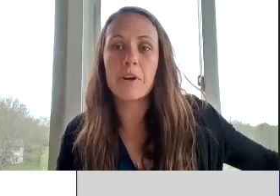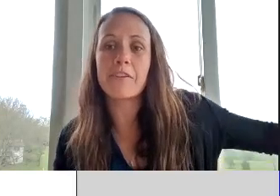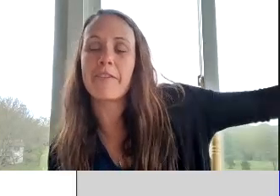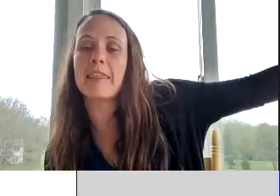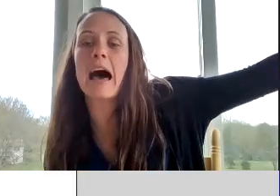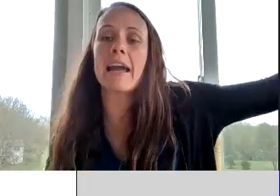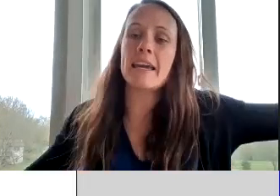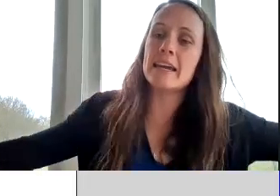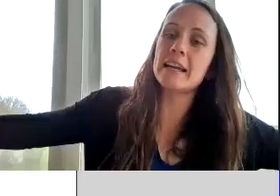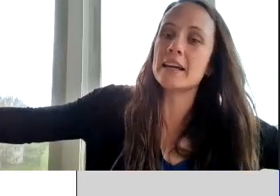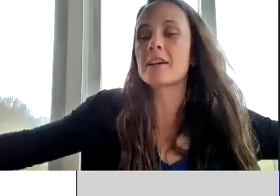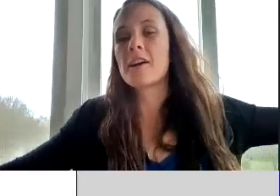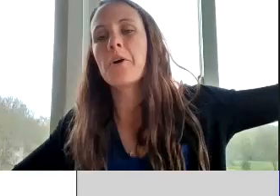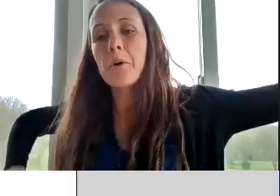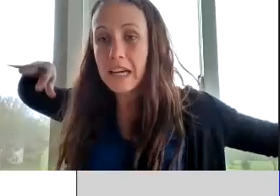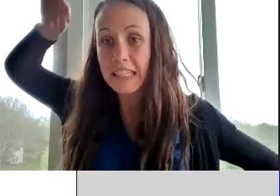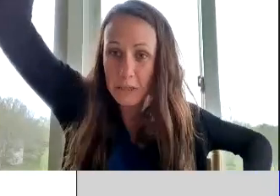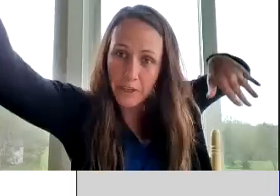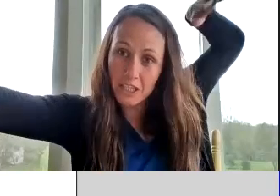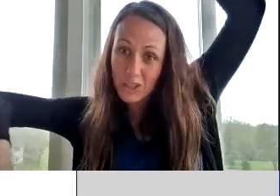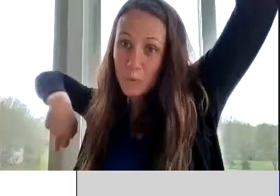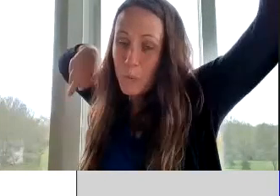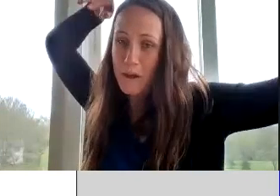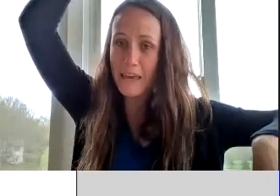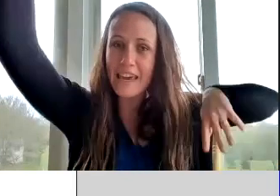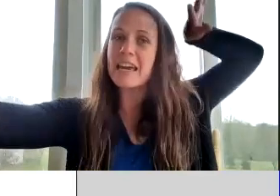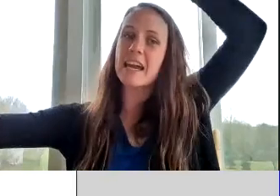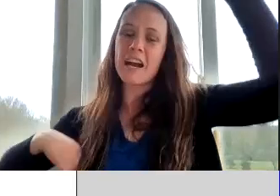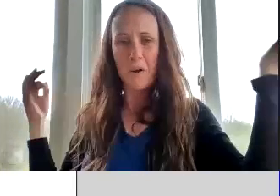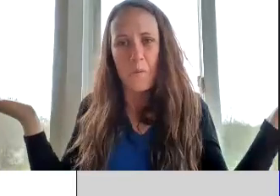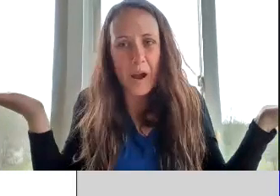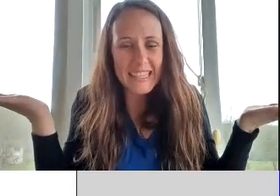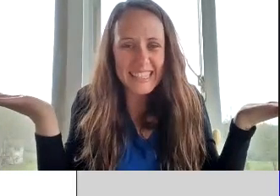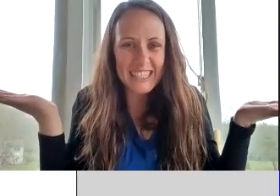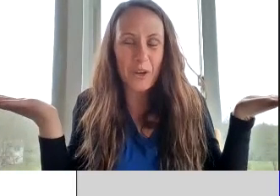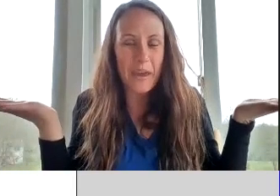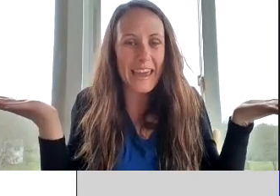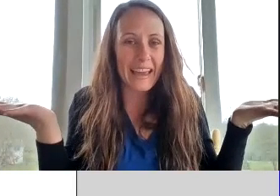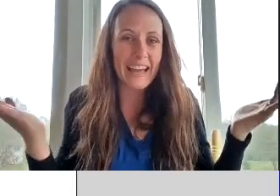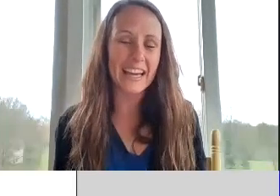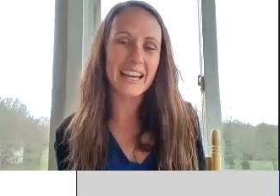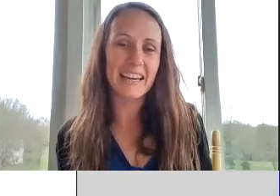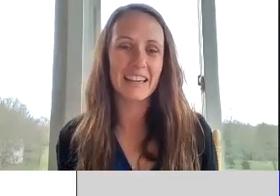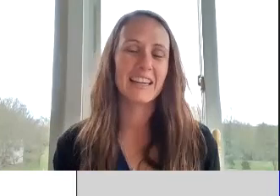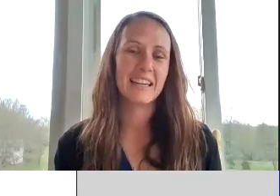Is the bird flying or is the bird swimming? What is he